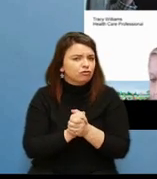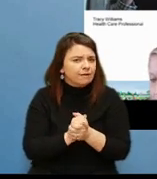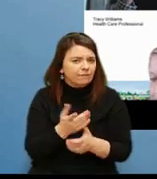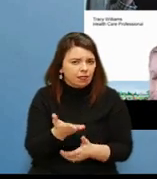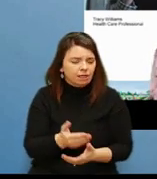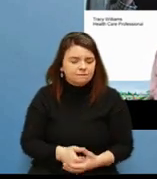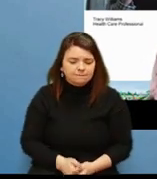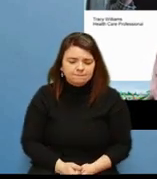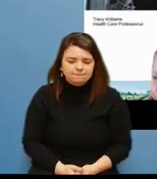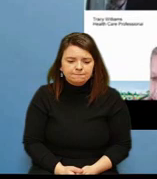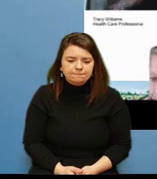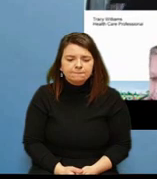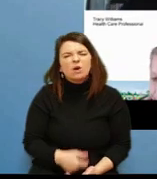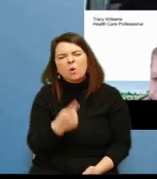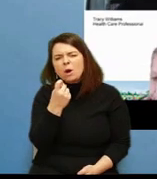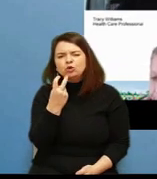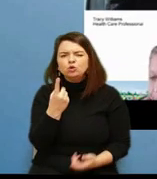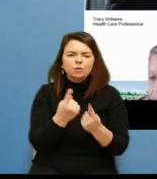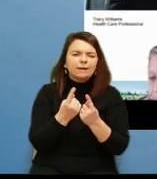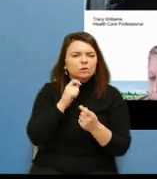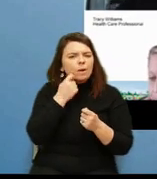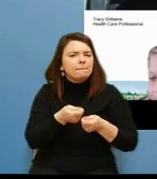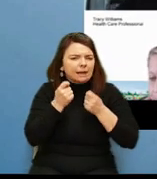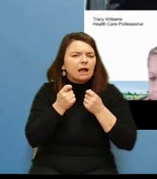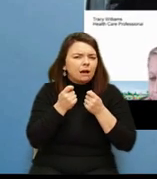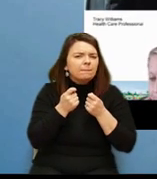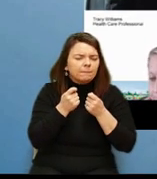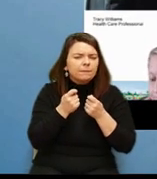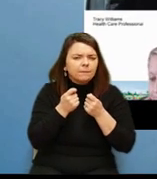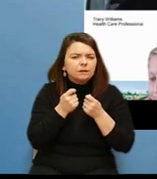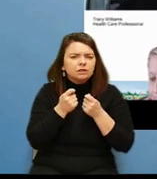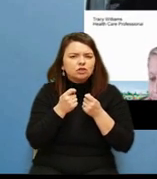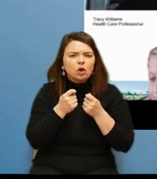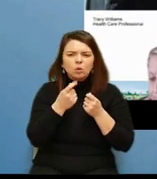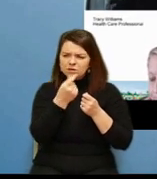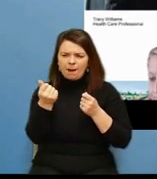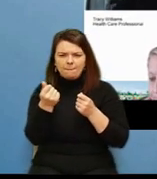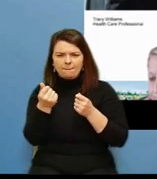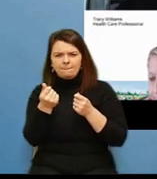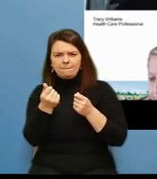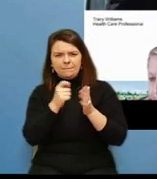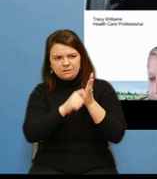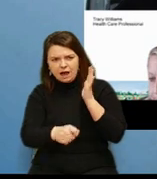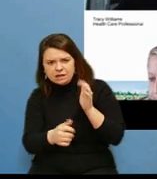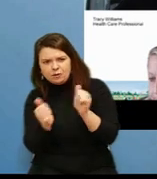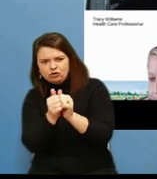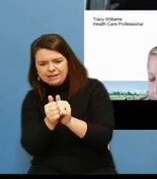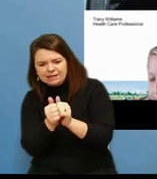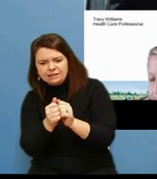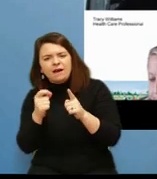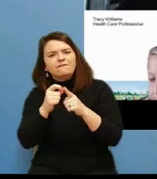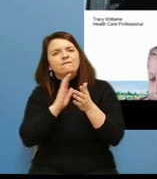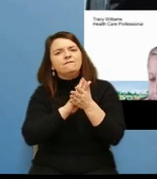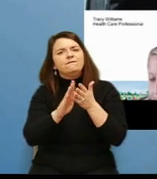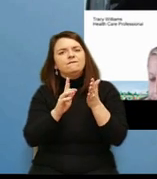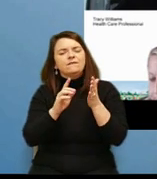pressure. So I'm very grateful to them for those areas. One or two of the bits I'll pick up with regards to the points that they haven't got 100% sign